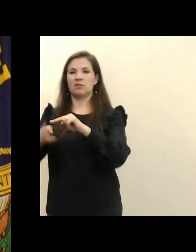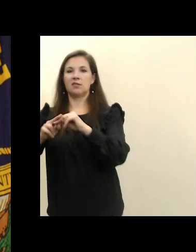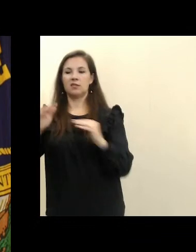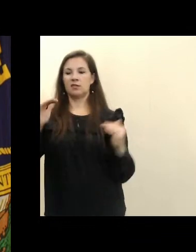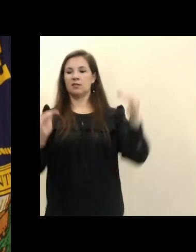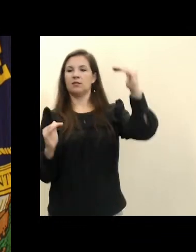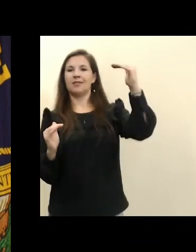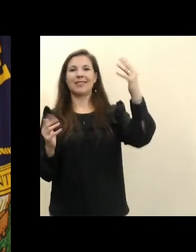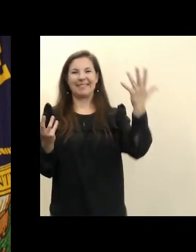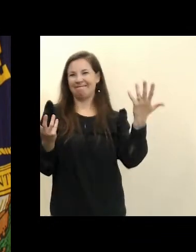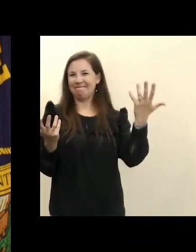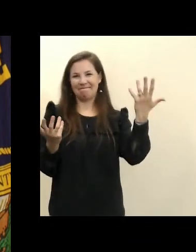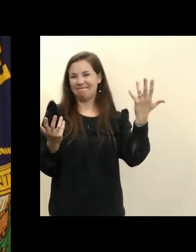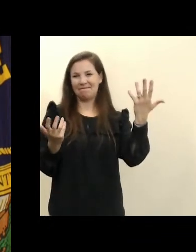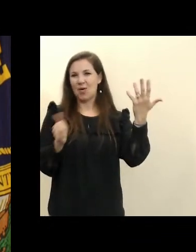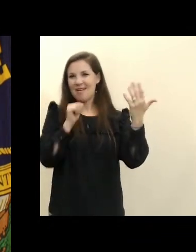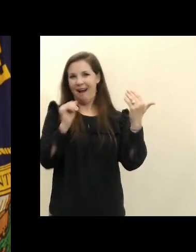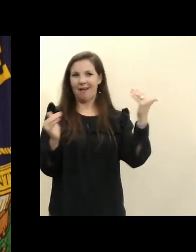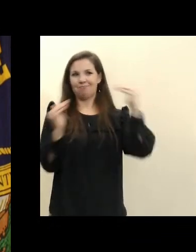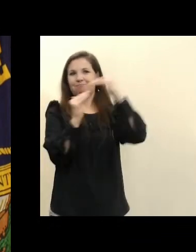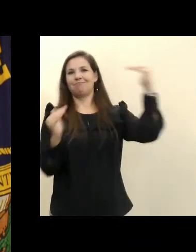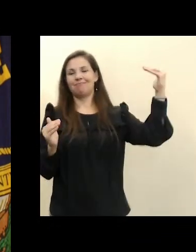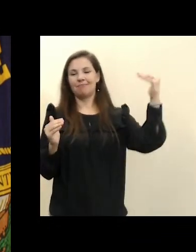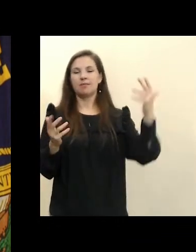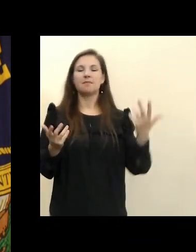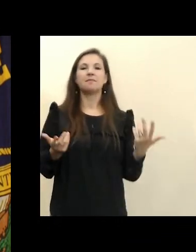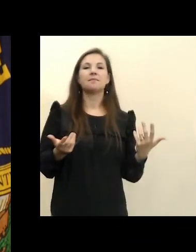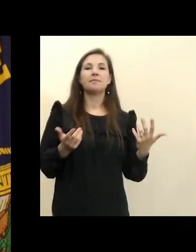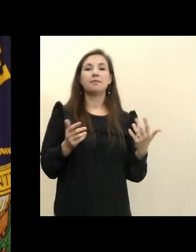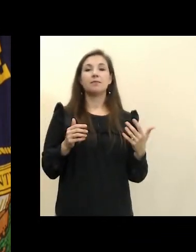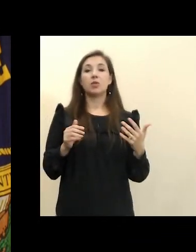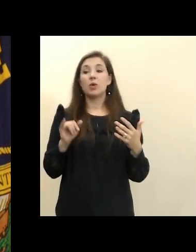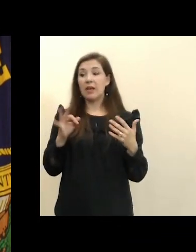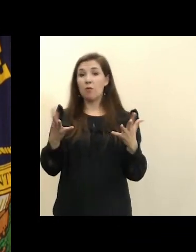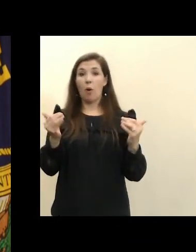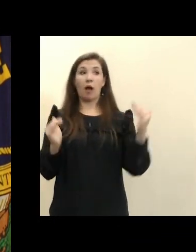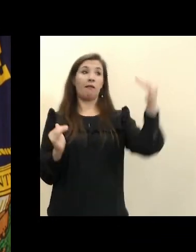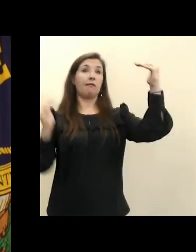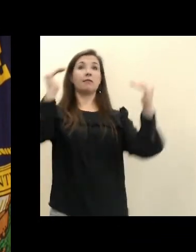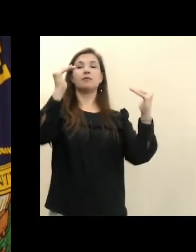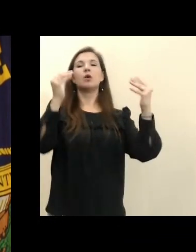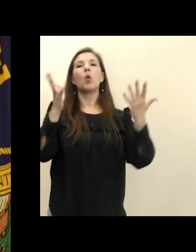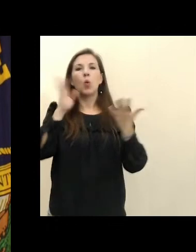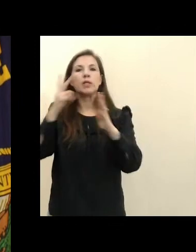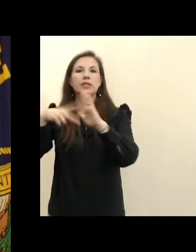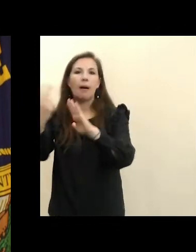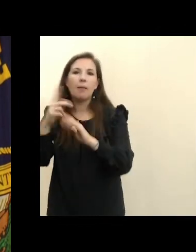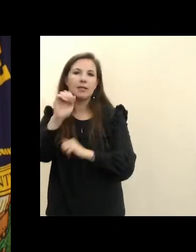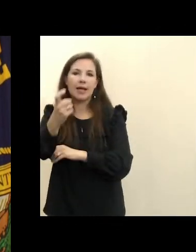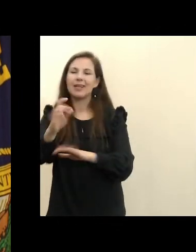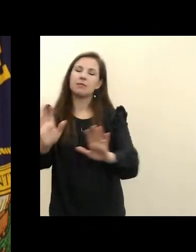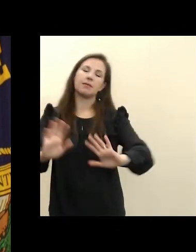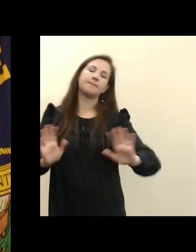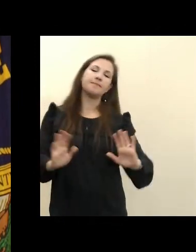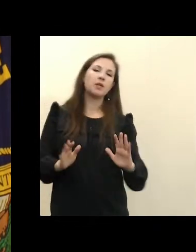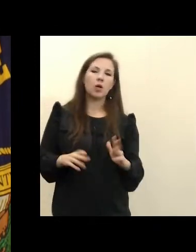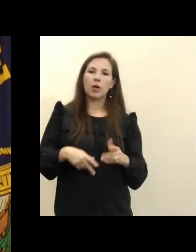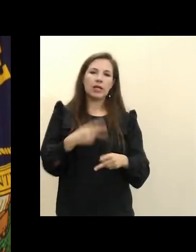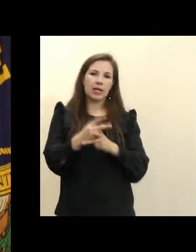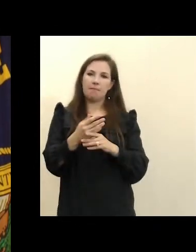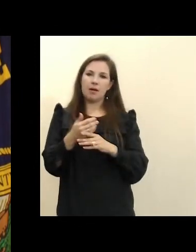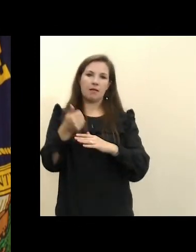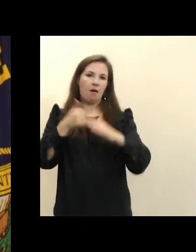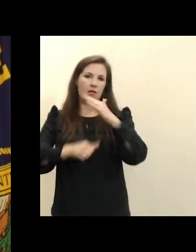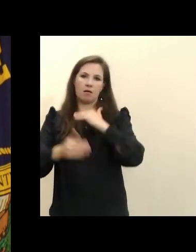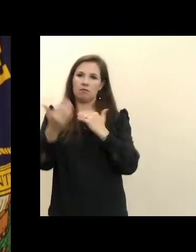we'd basically be, our tax levy growth would be double. But we're keeping it under the tax cap,